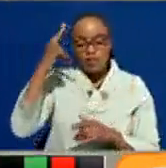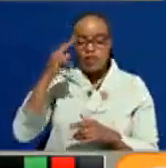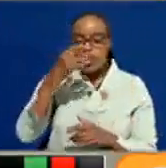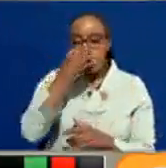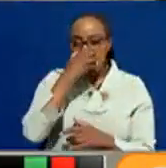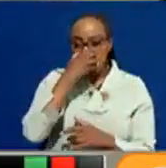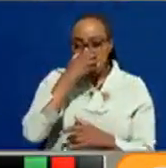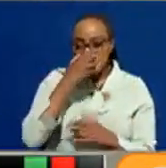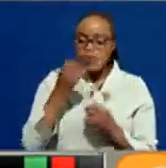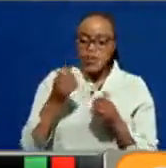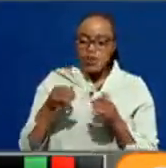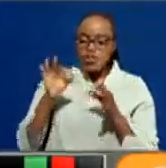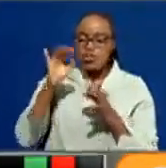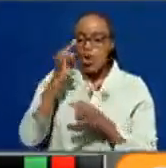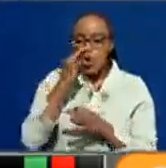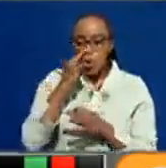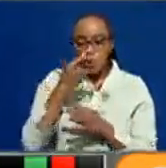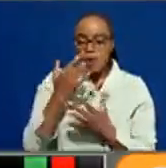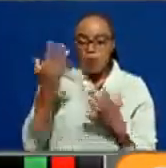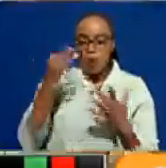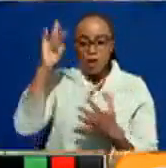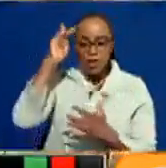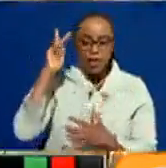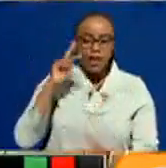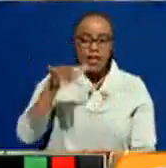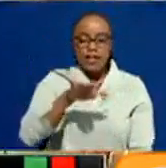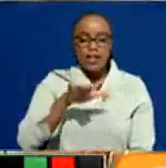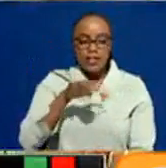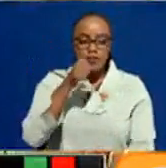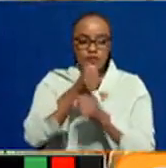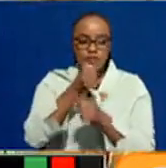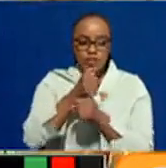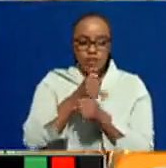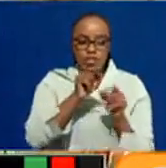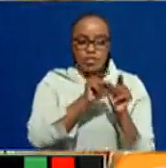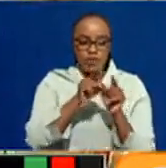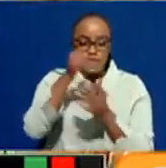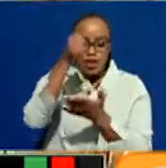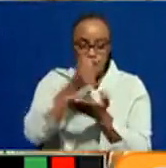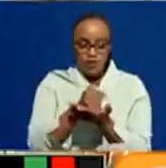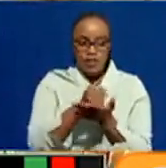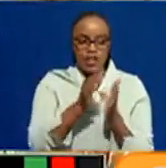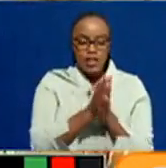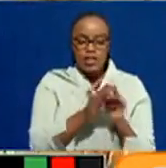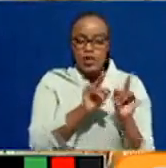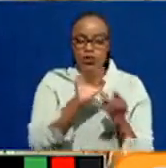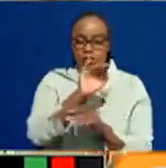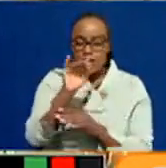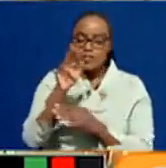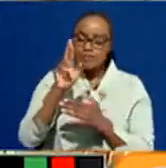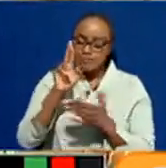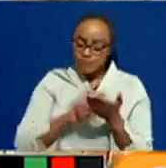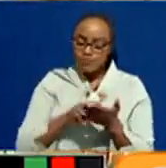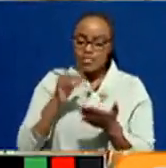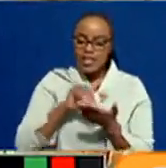the prestigious official residence set in the Lifikaran area. Perform my functions in the state office. May I request that we take it again,